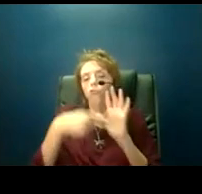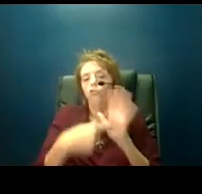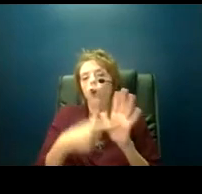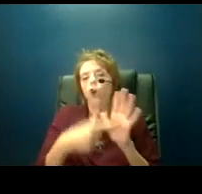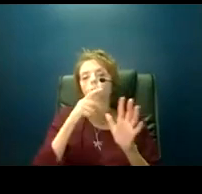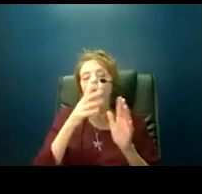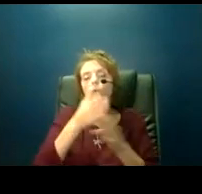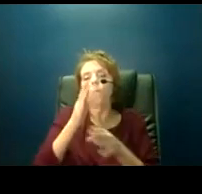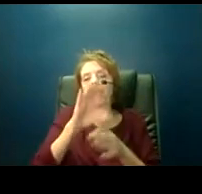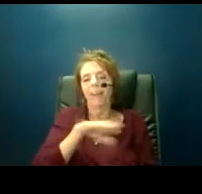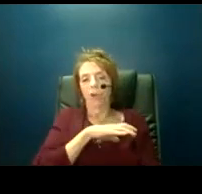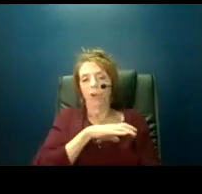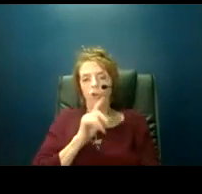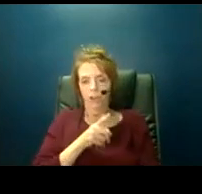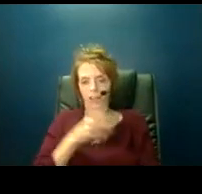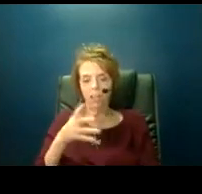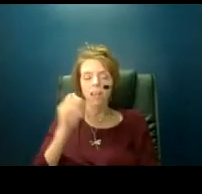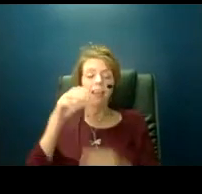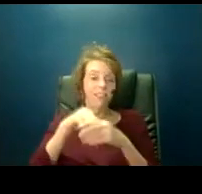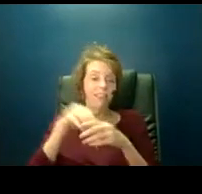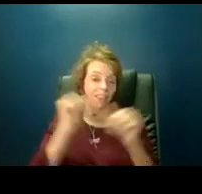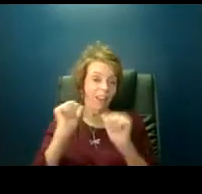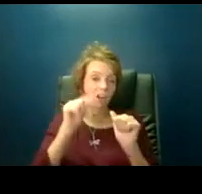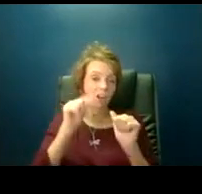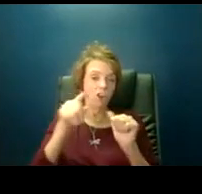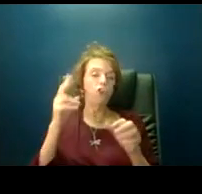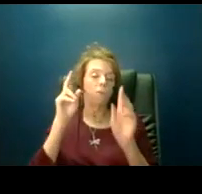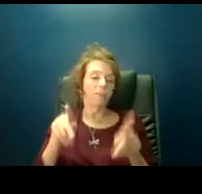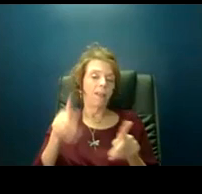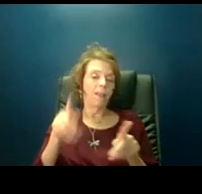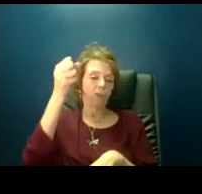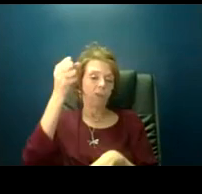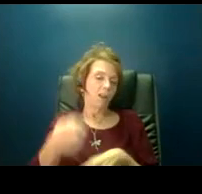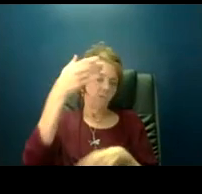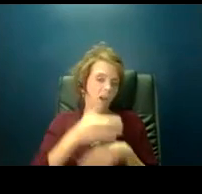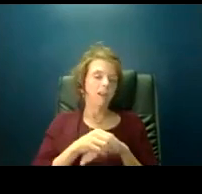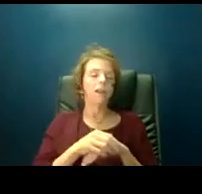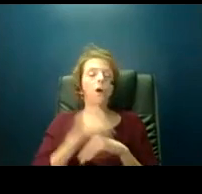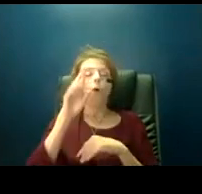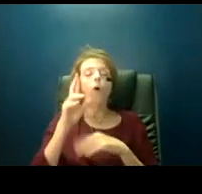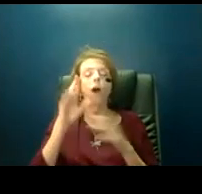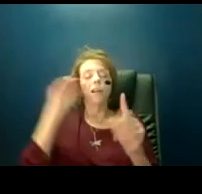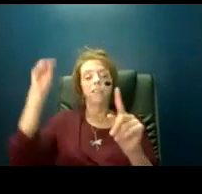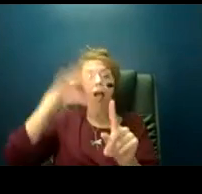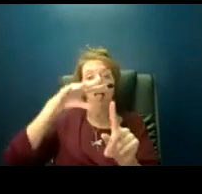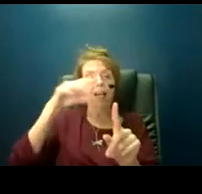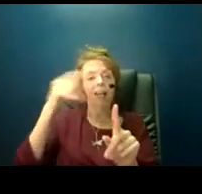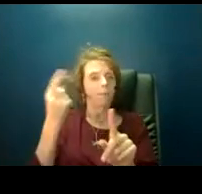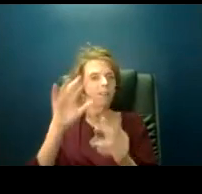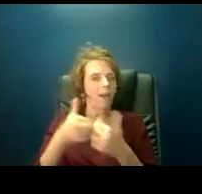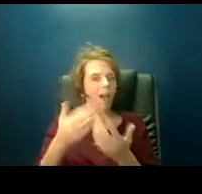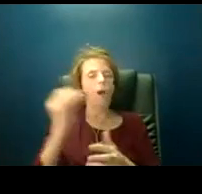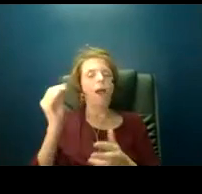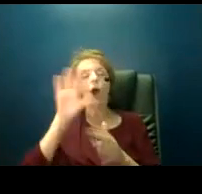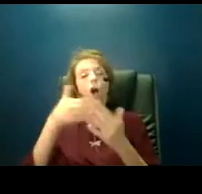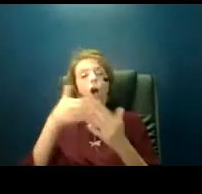main character is? So in theater, you would put that person up front, or, you know, spotlight them in some way, or all